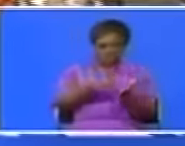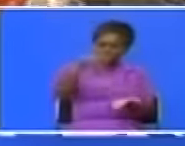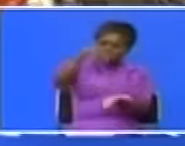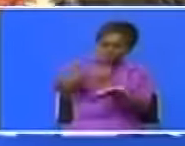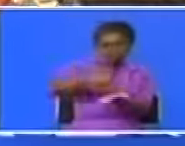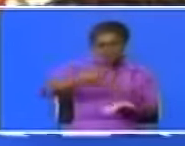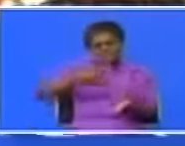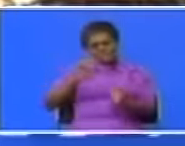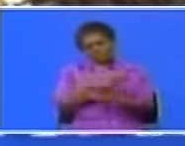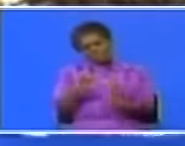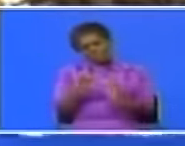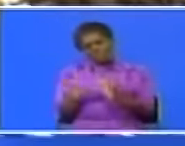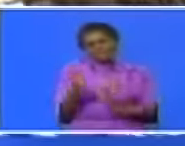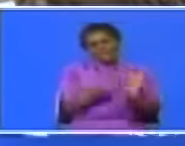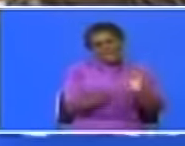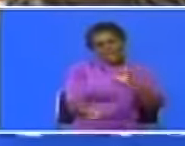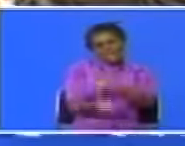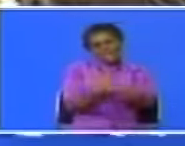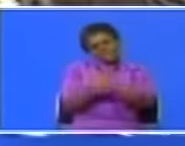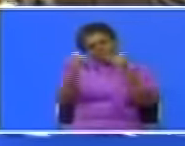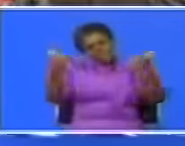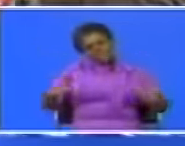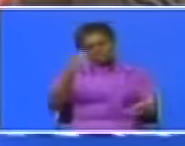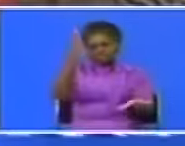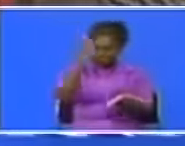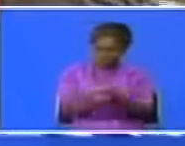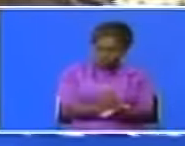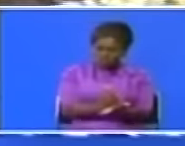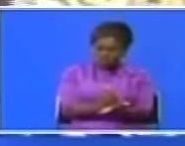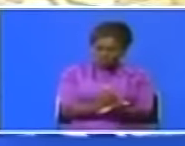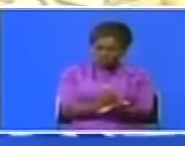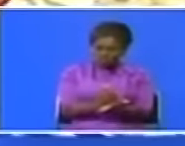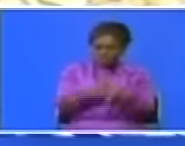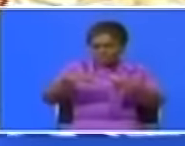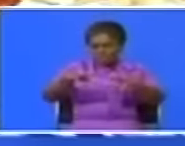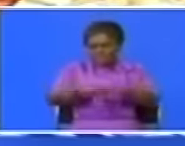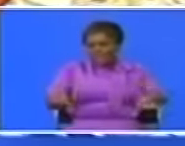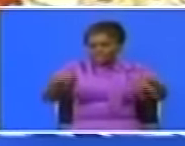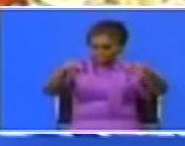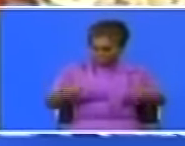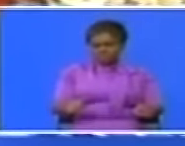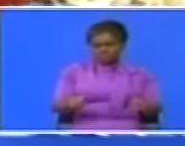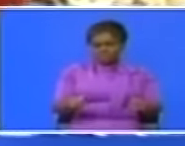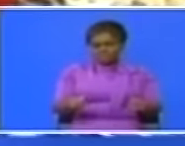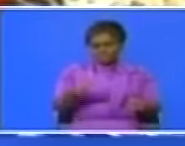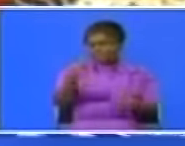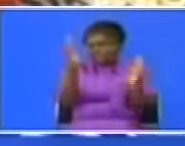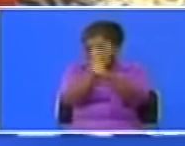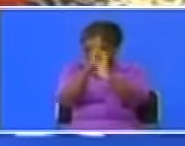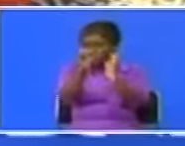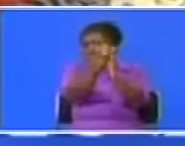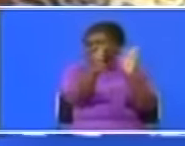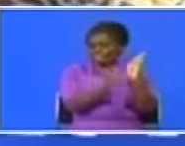wajatuhusisha na wajatuambia plan yao ni nini. But the truth of the matter is, ni land grabbing. Hawana uhakika, kuna mambo wako na hidden